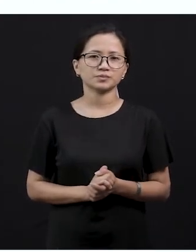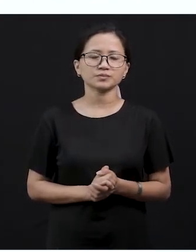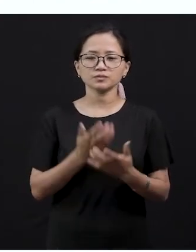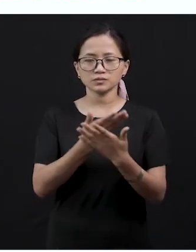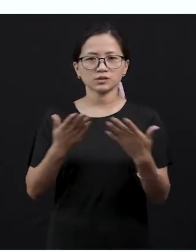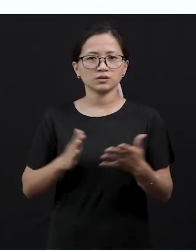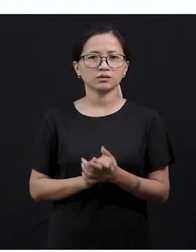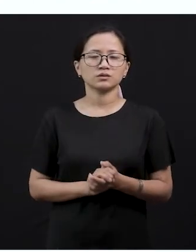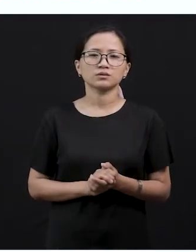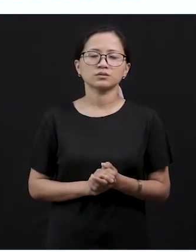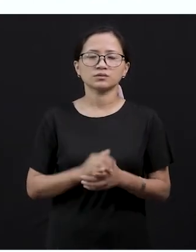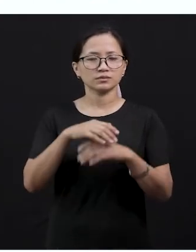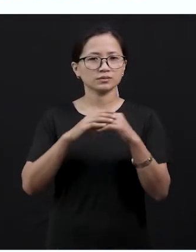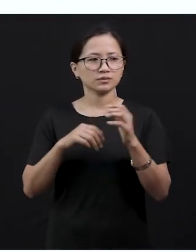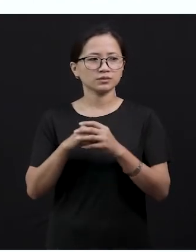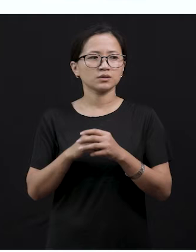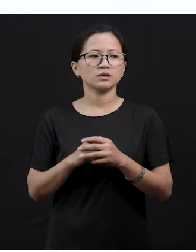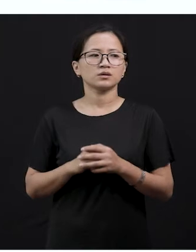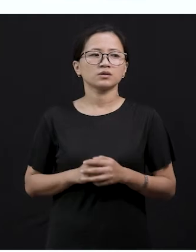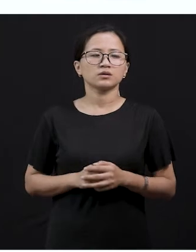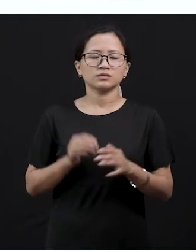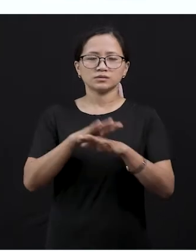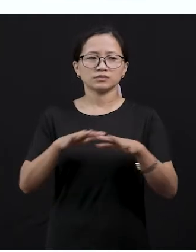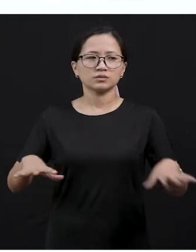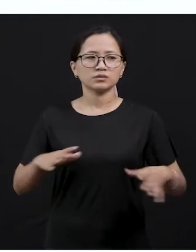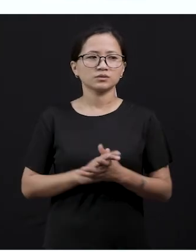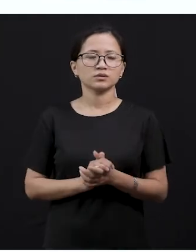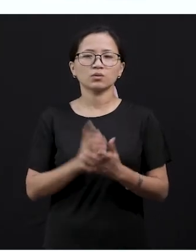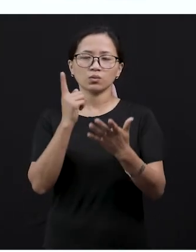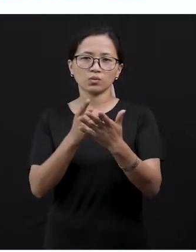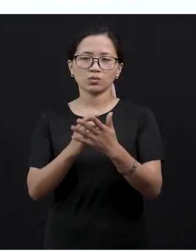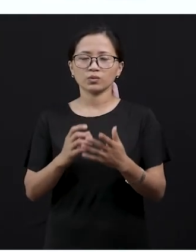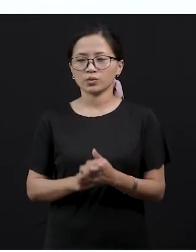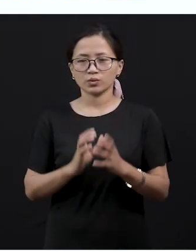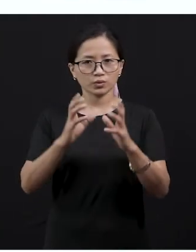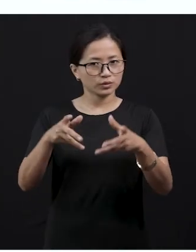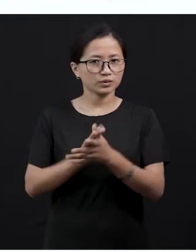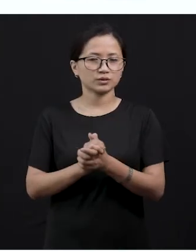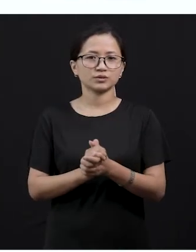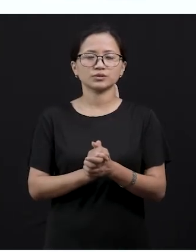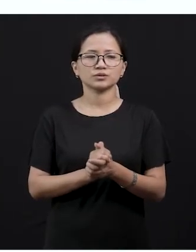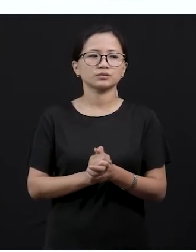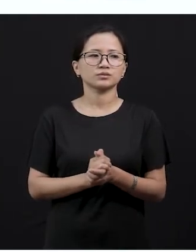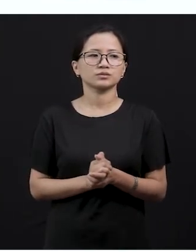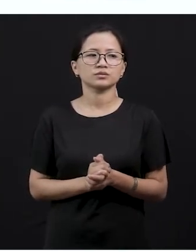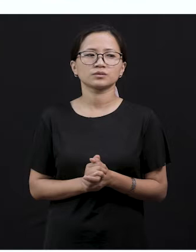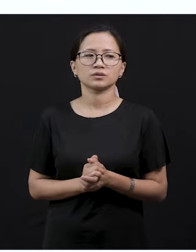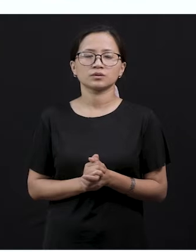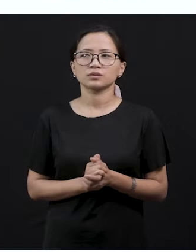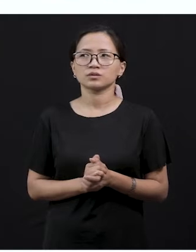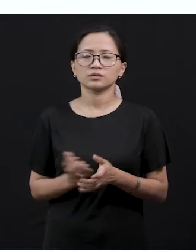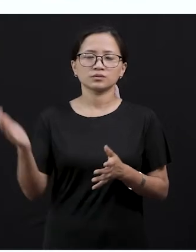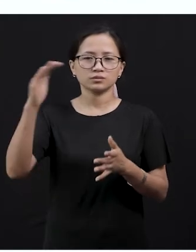things that they did to make the mother comfortable are, the children warmed her shoes, right?